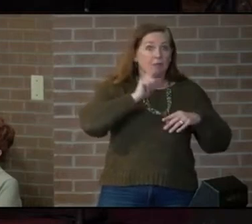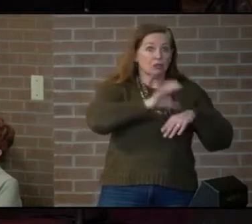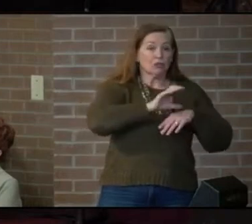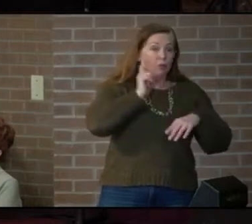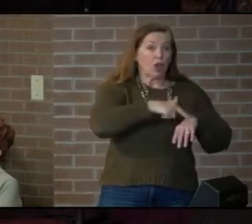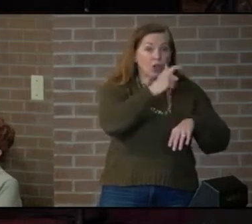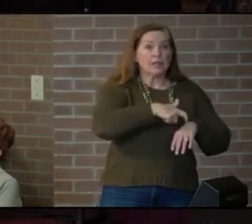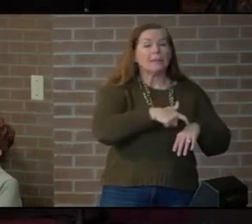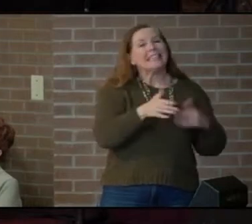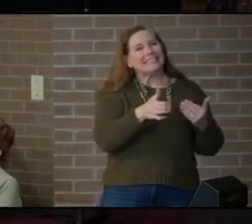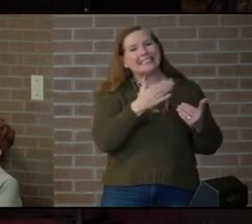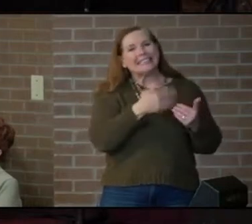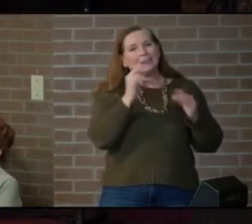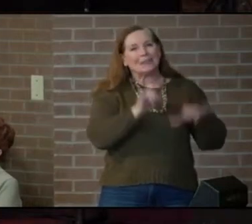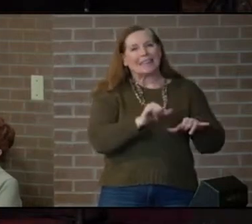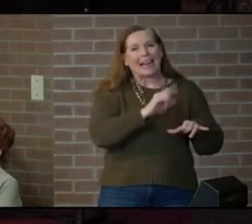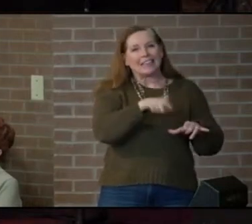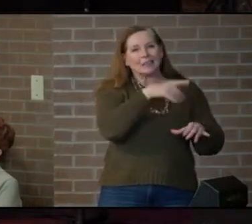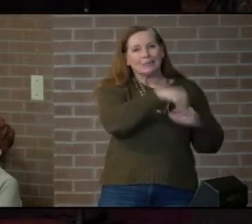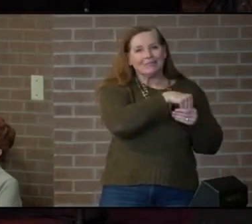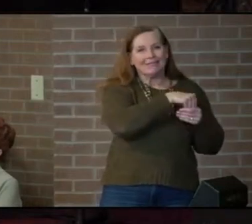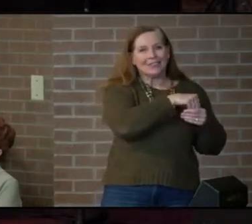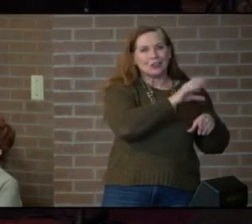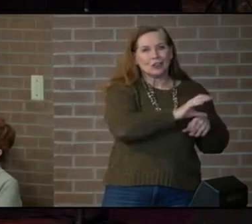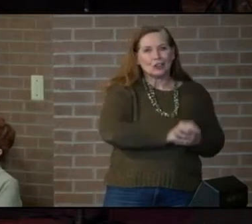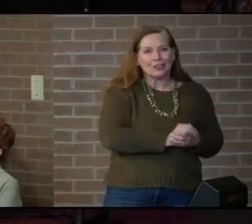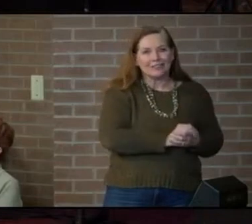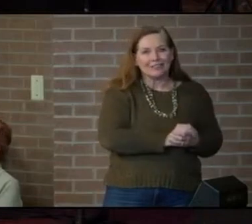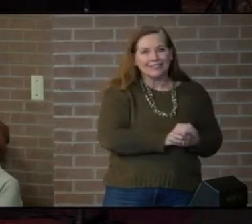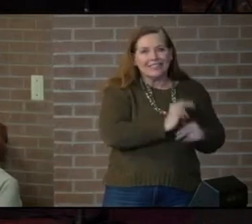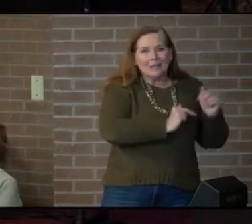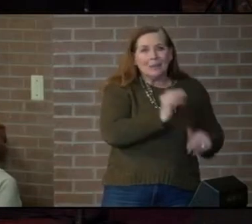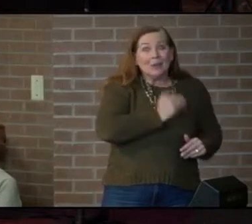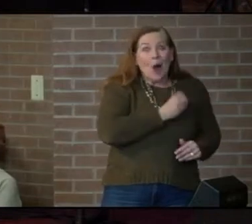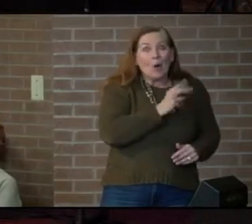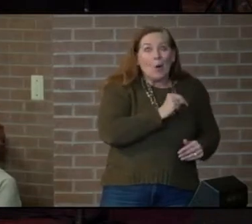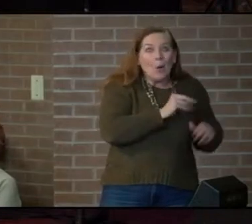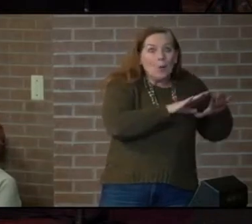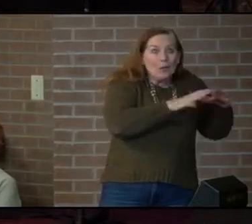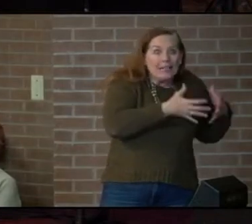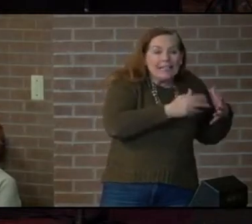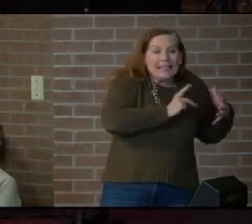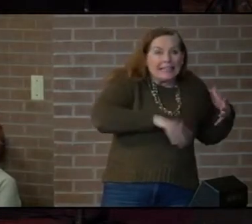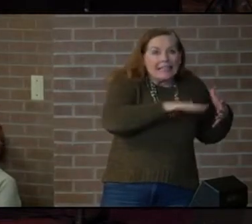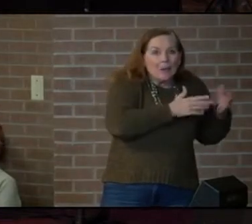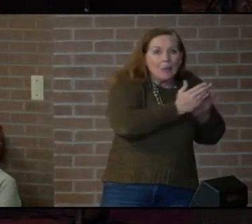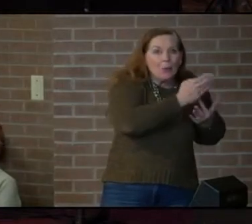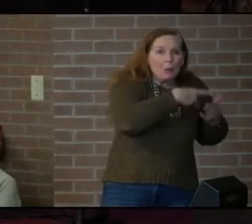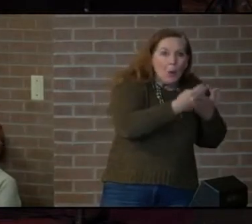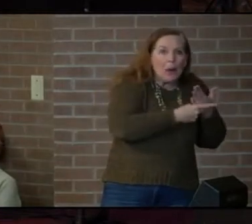in just the church, to build our own kingdom through programs and budgets and strategic plans.